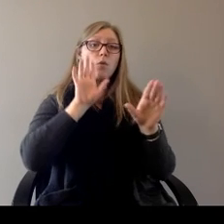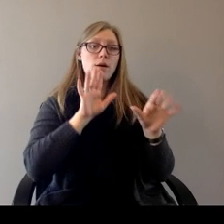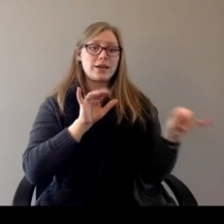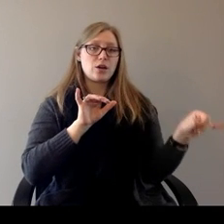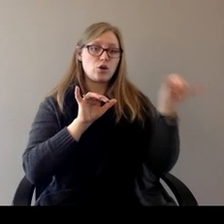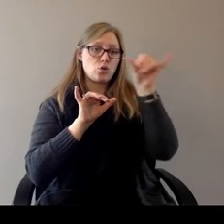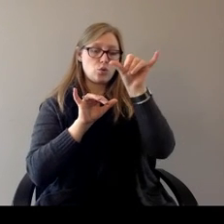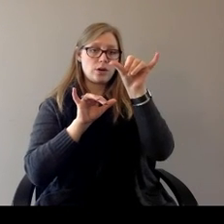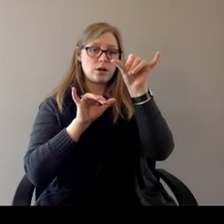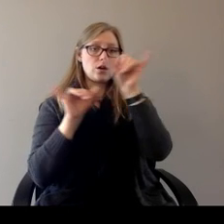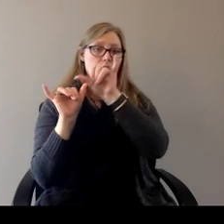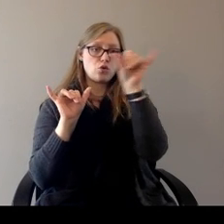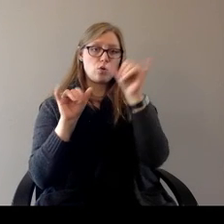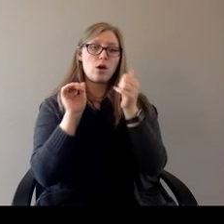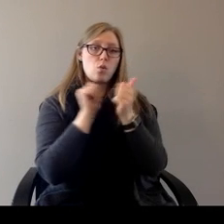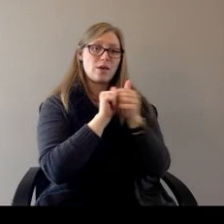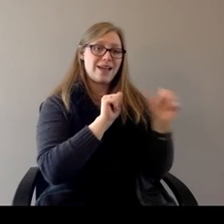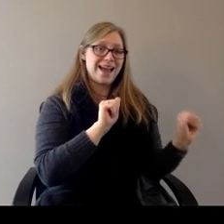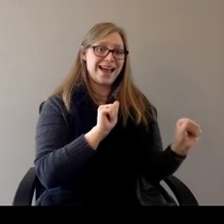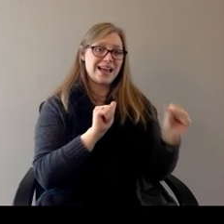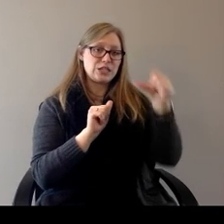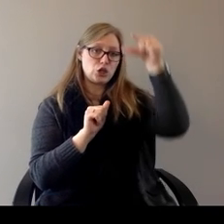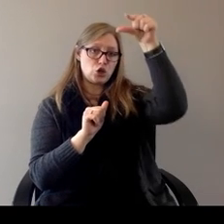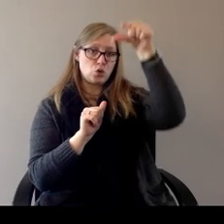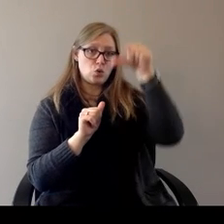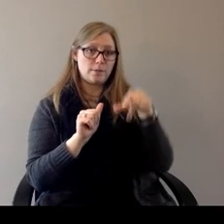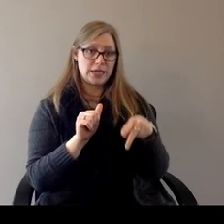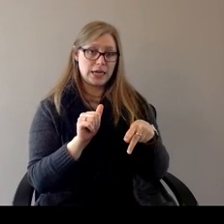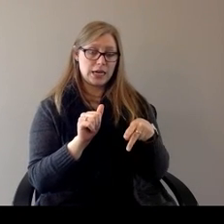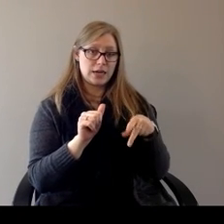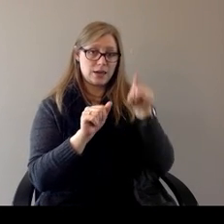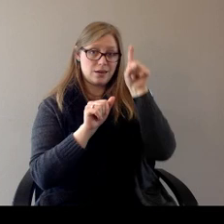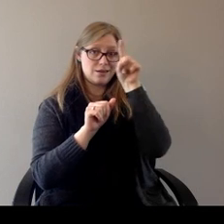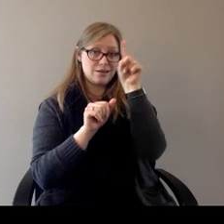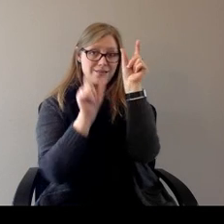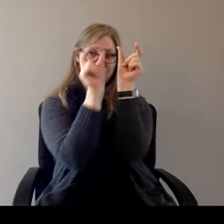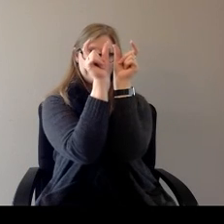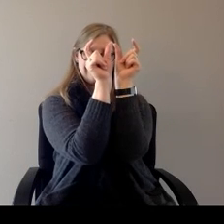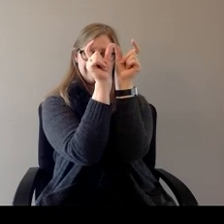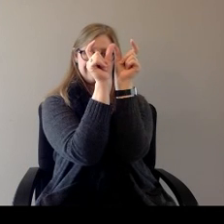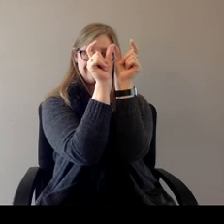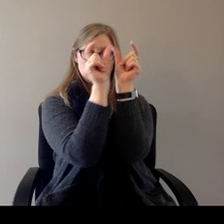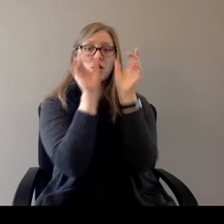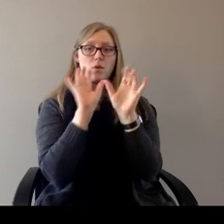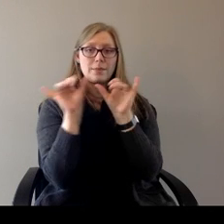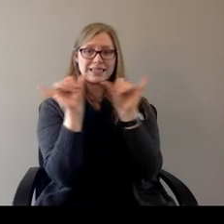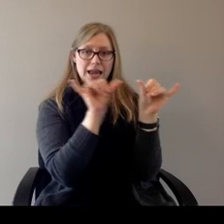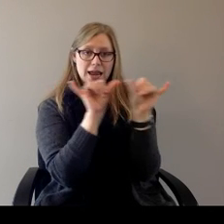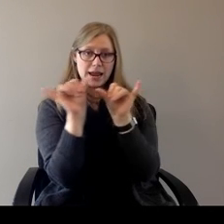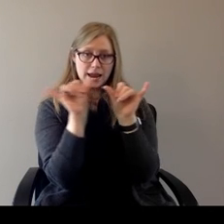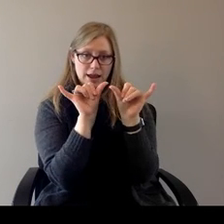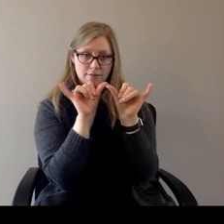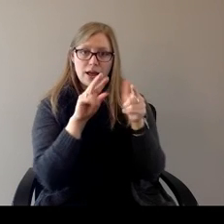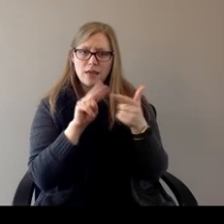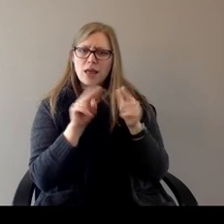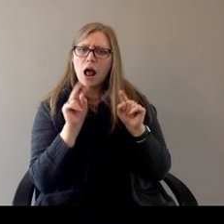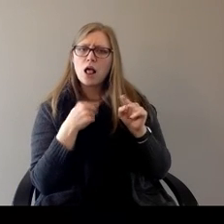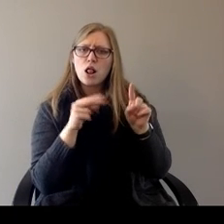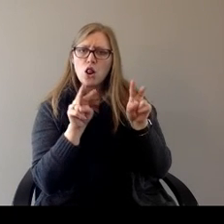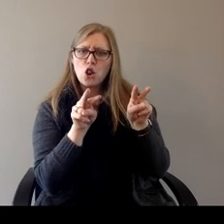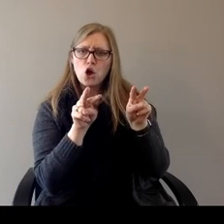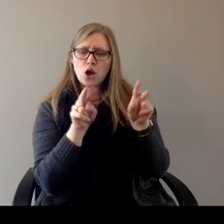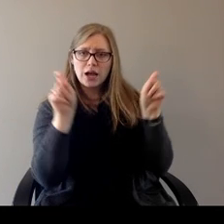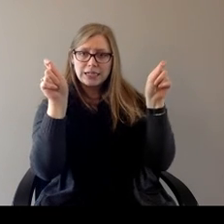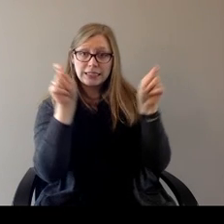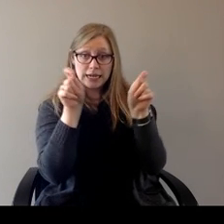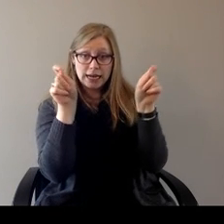All right, so we have that. And then we can see that if I look where the tick marks are, that RQ is